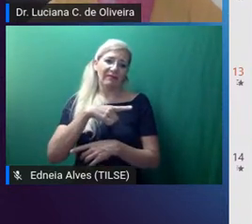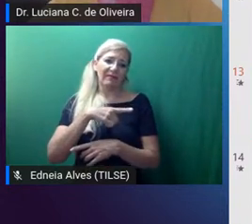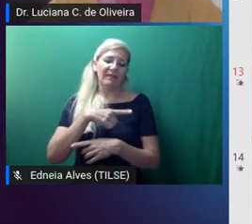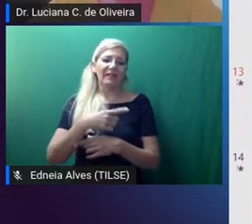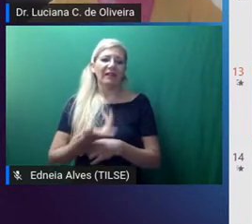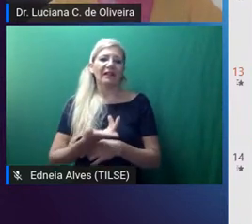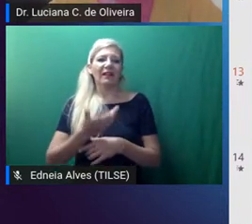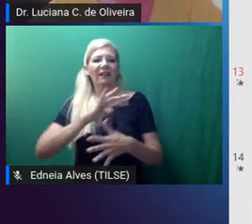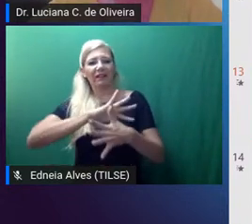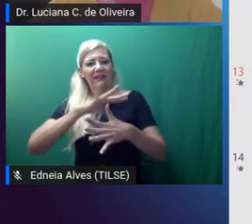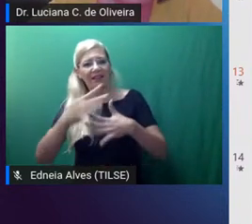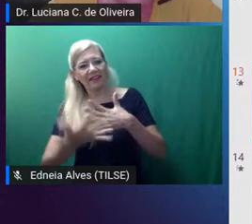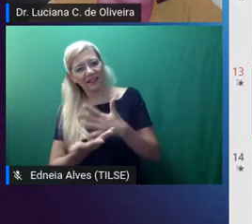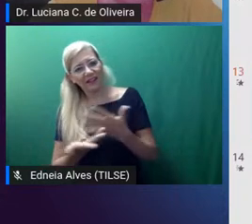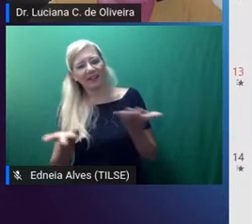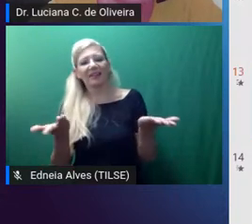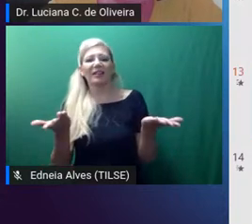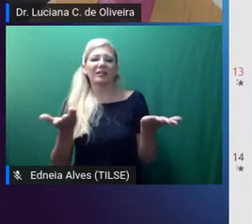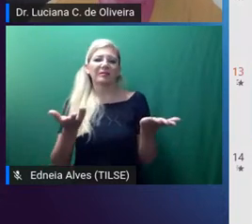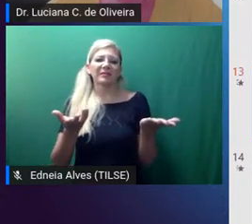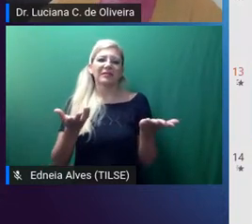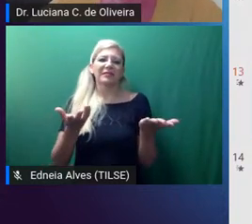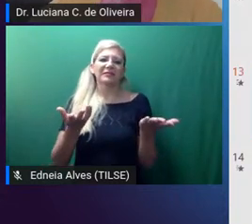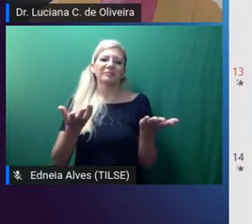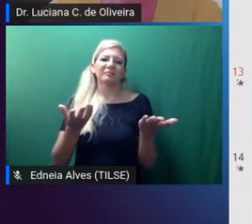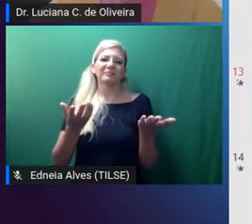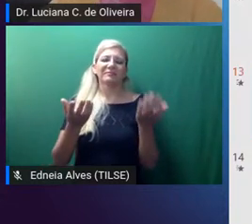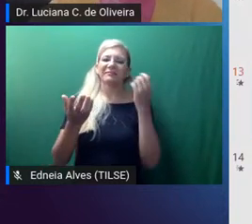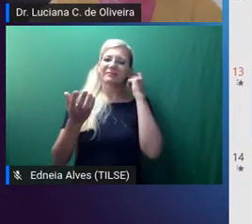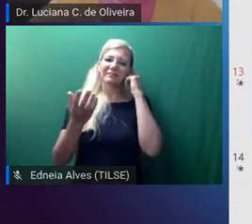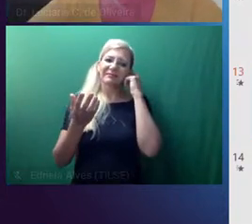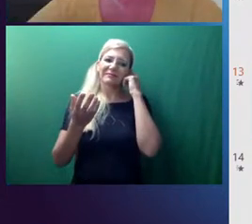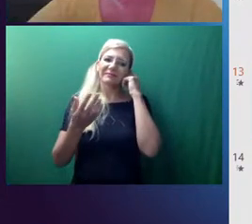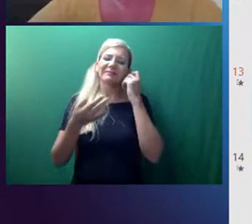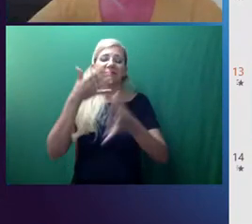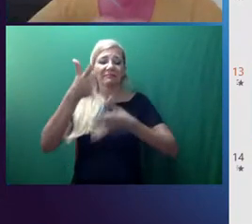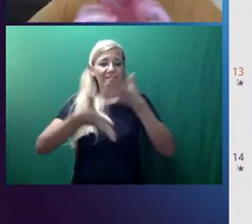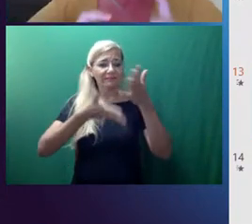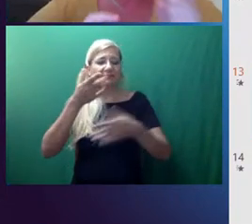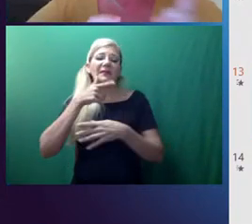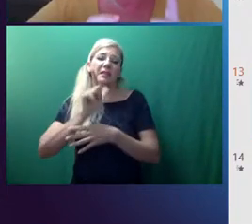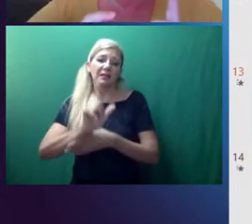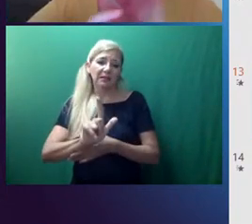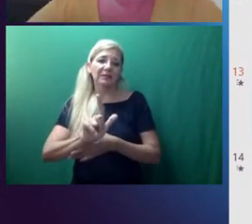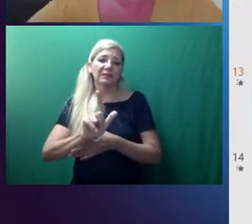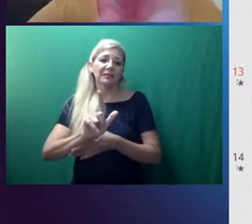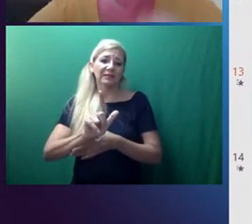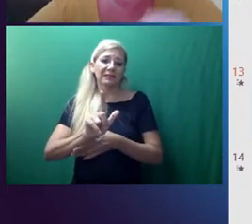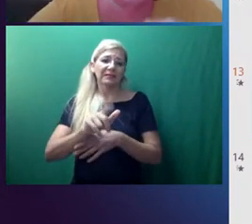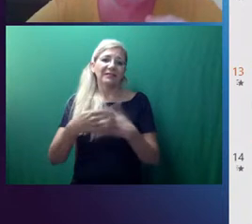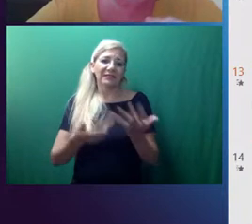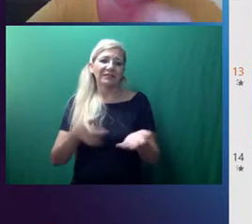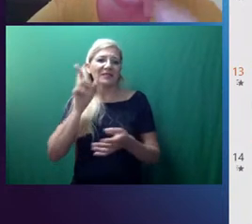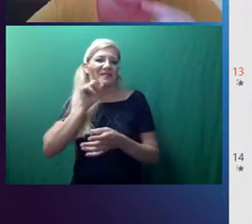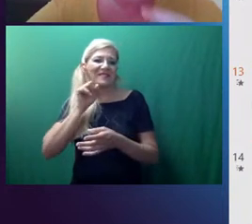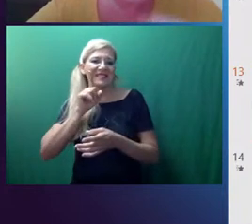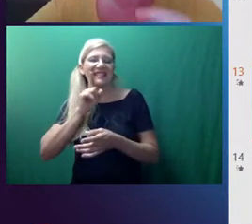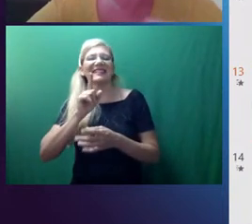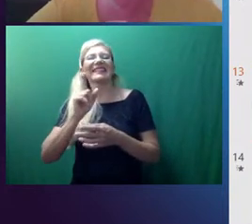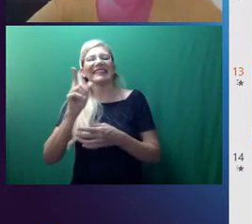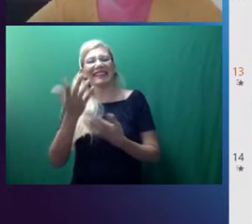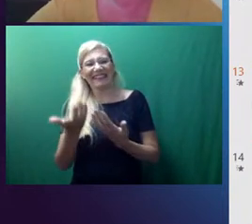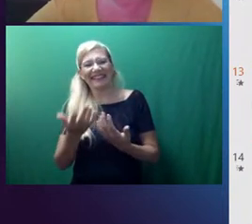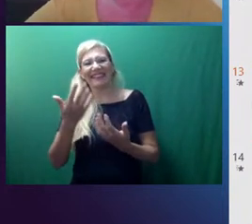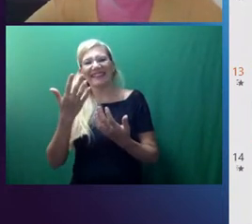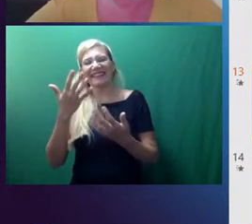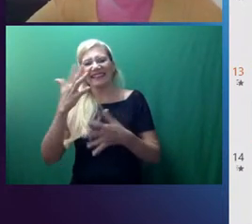LIBRAS, right? The sign language. I almost said American Sign Language, but here,